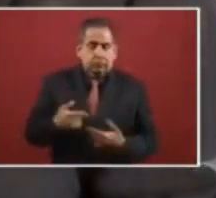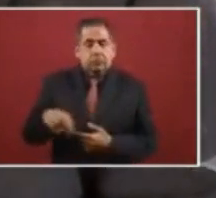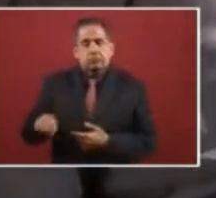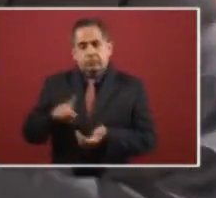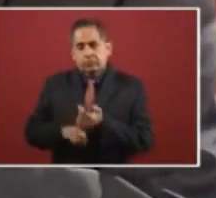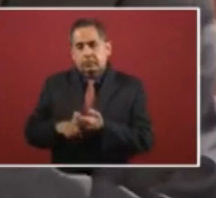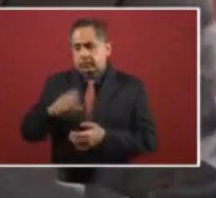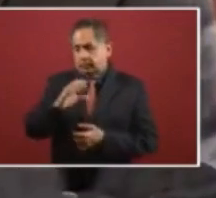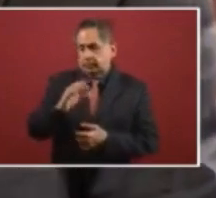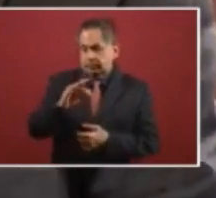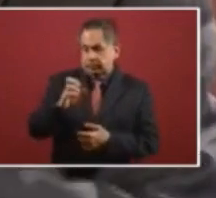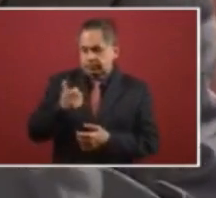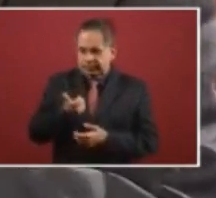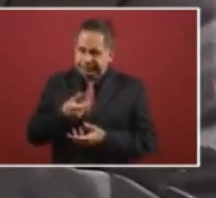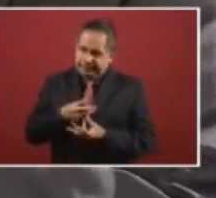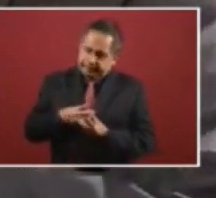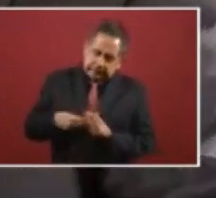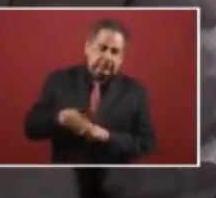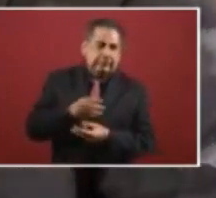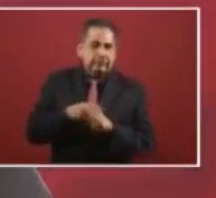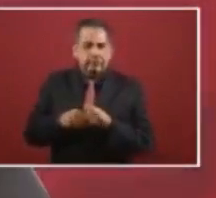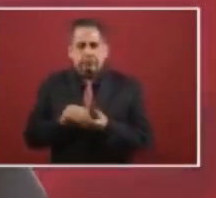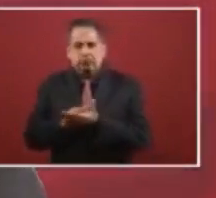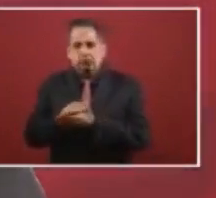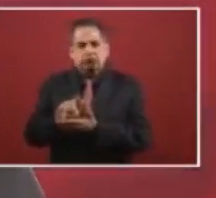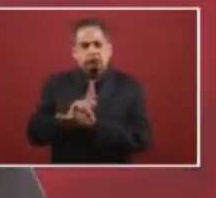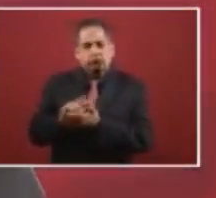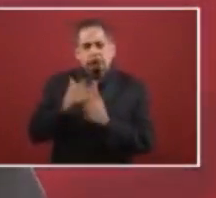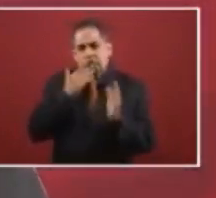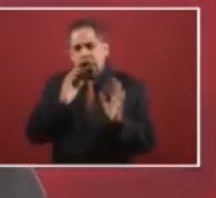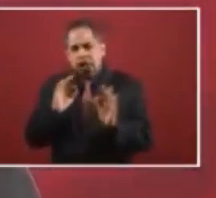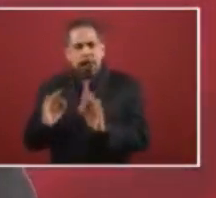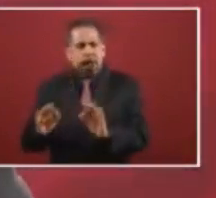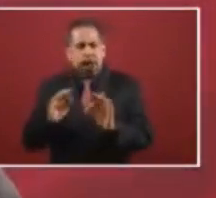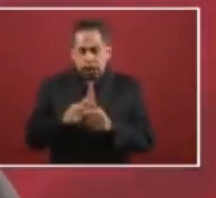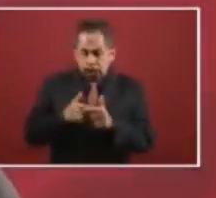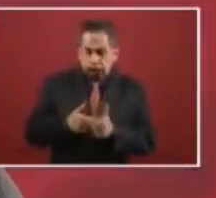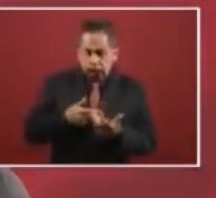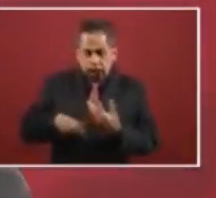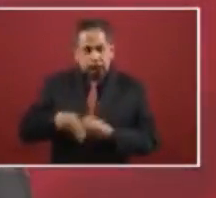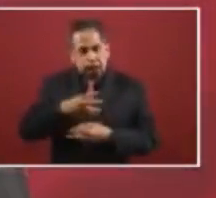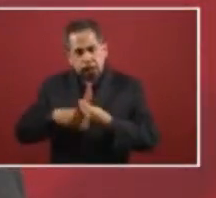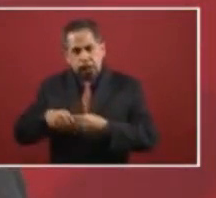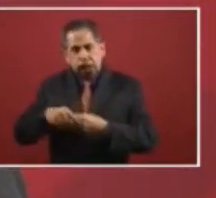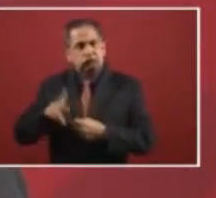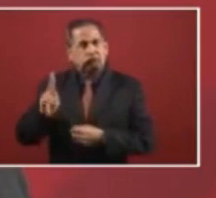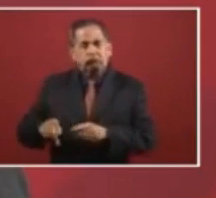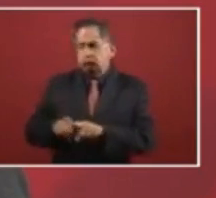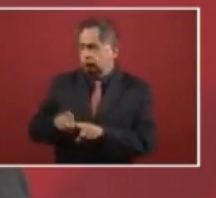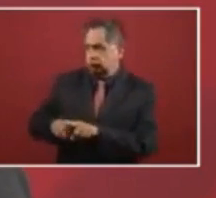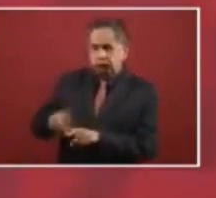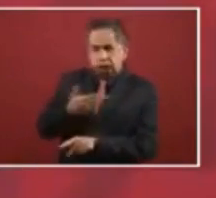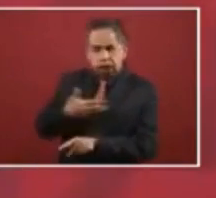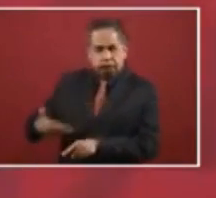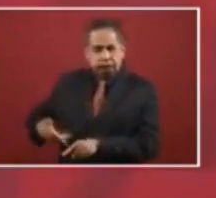that CFE will be able to have healthy